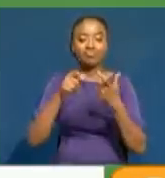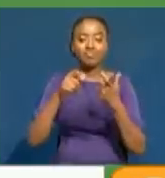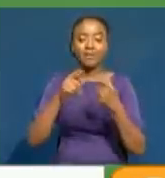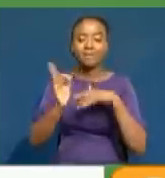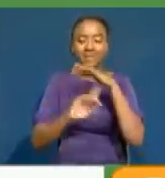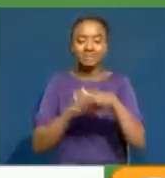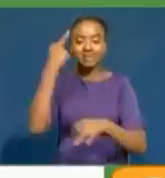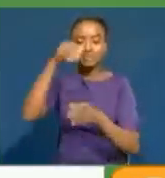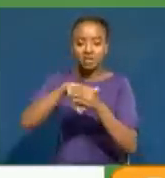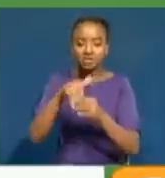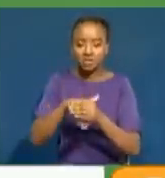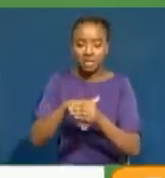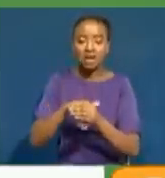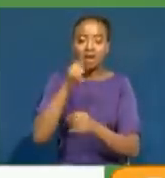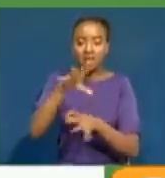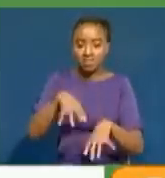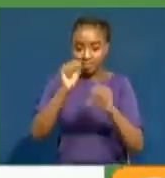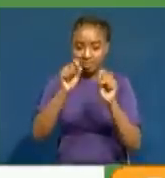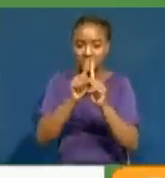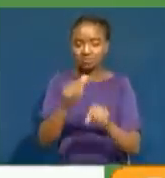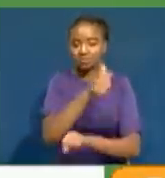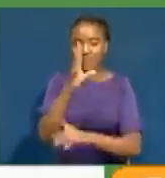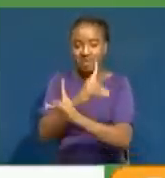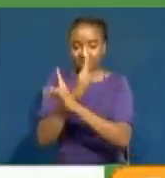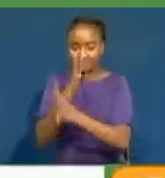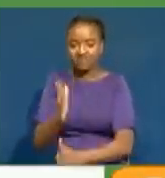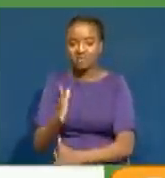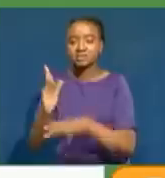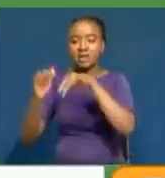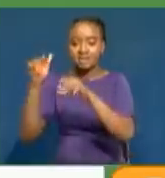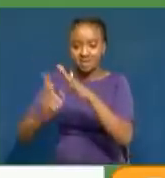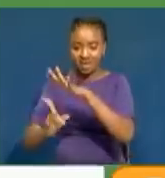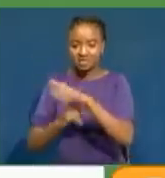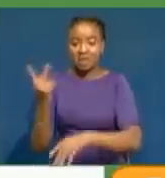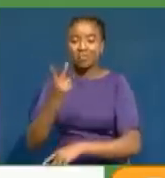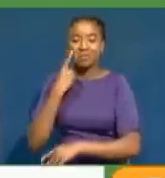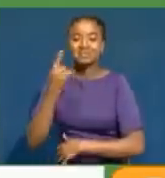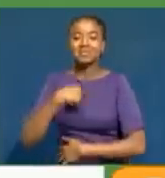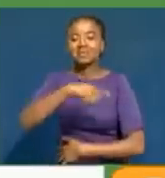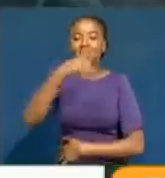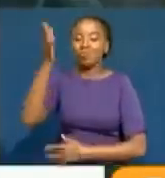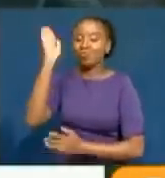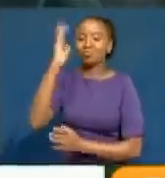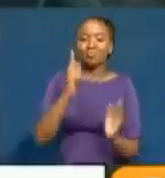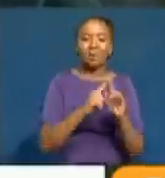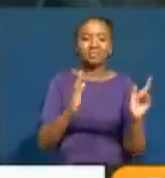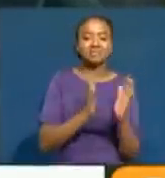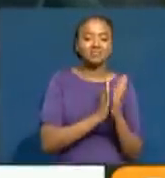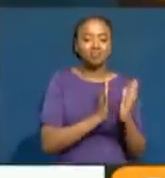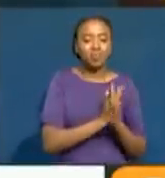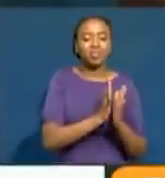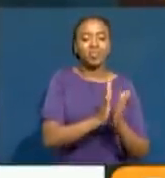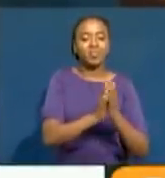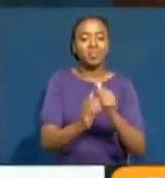the Minister for the Interior, and his defense counterpart to purport and to be seen as partisan at this